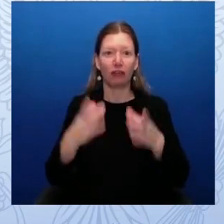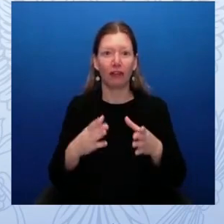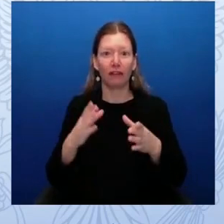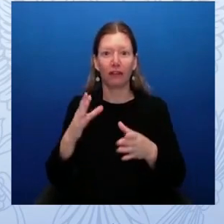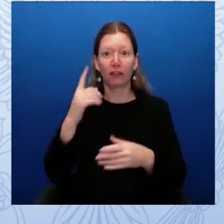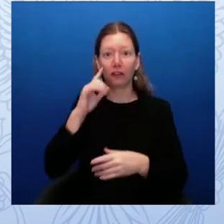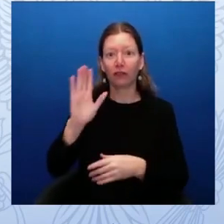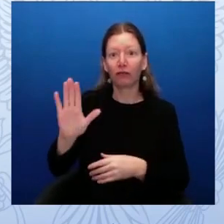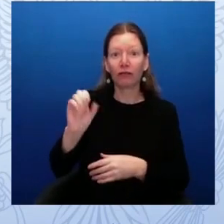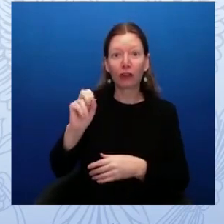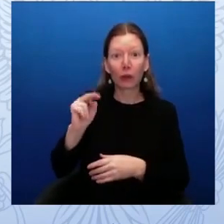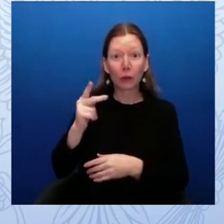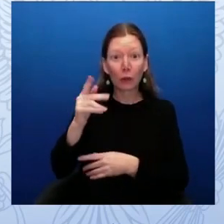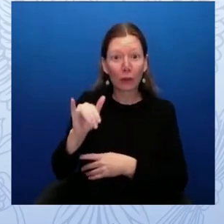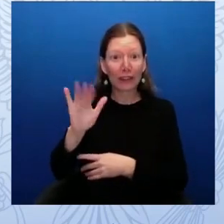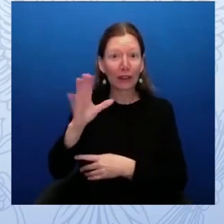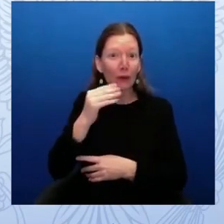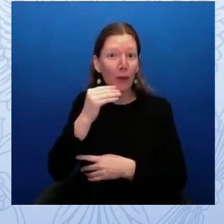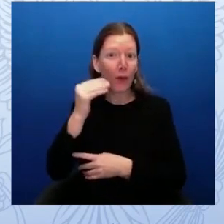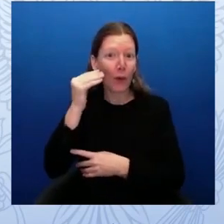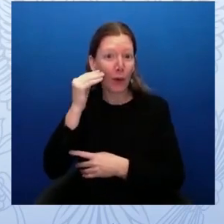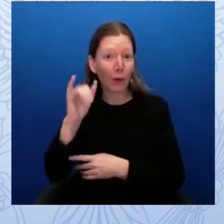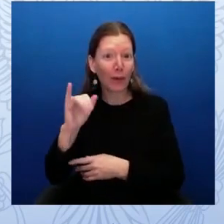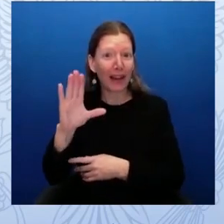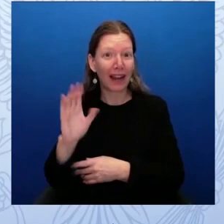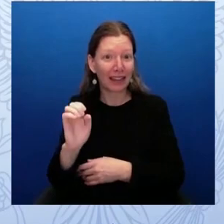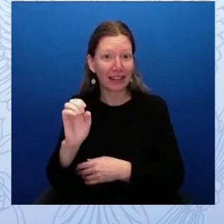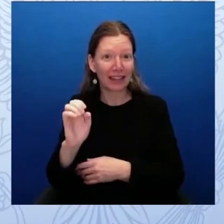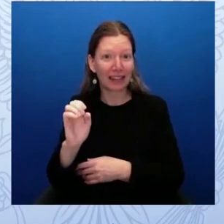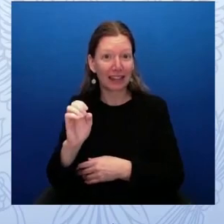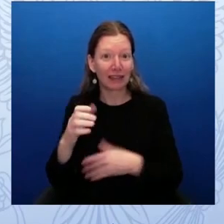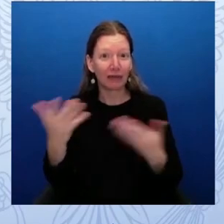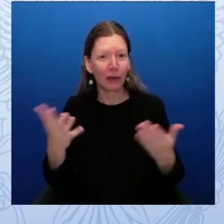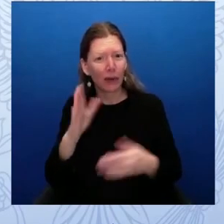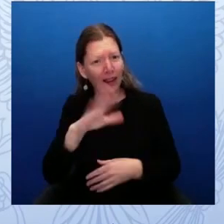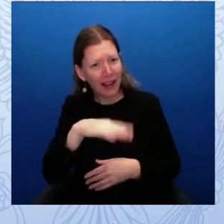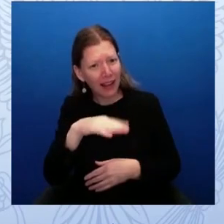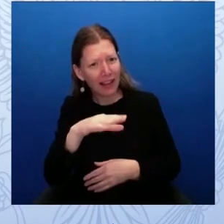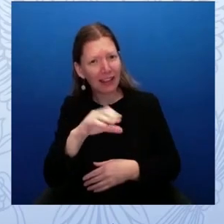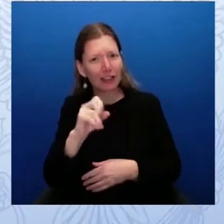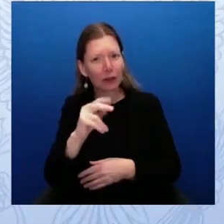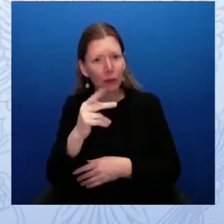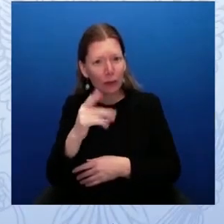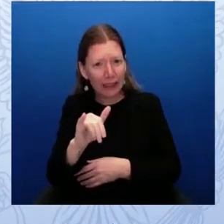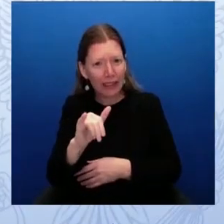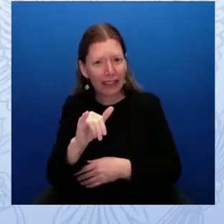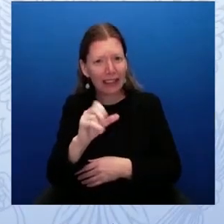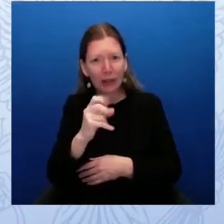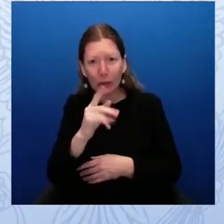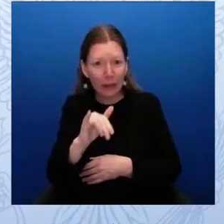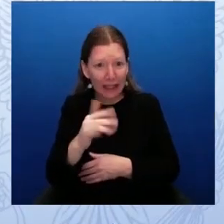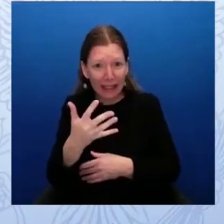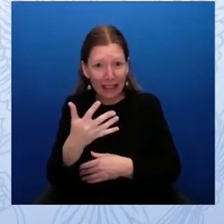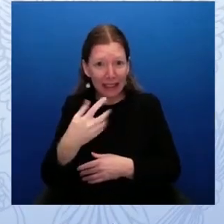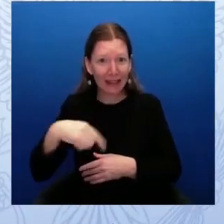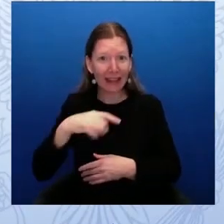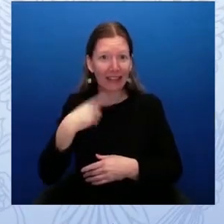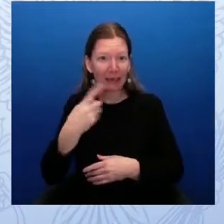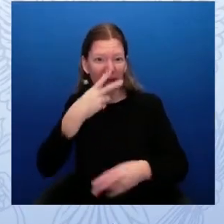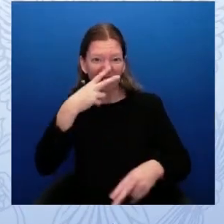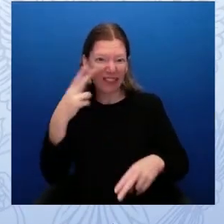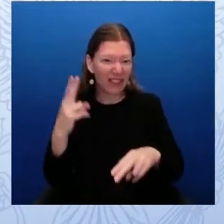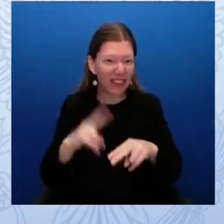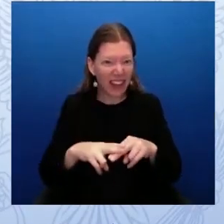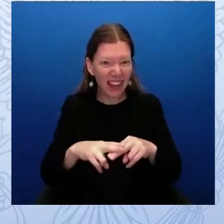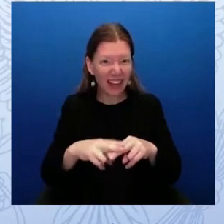So, Snoopy, hey. So, we got something really fun. You want to hear what's going to happen? I don't know if you want to be part of it or not. But we're going to